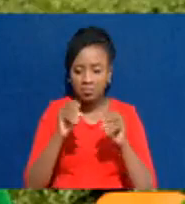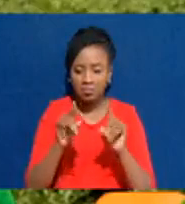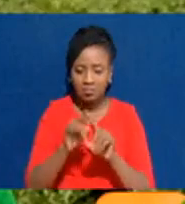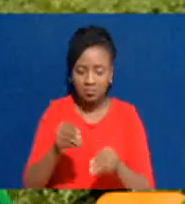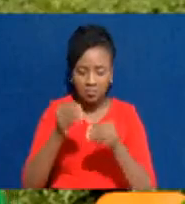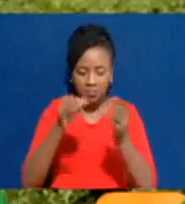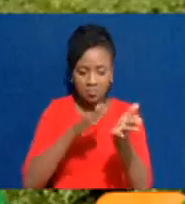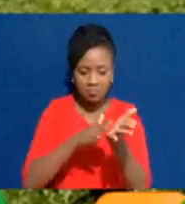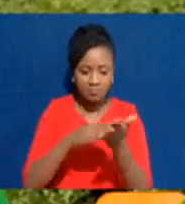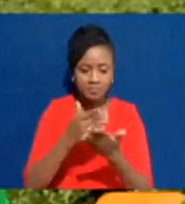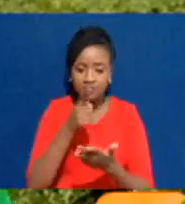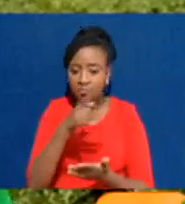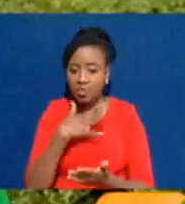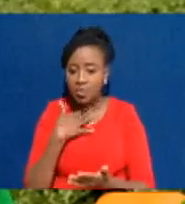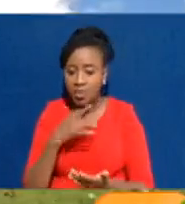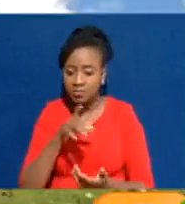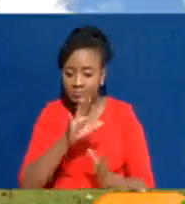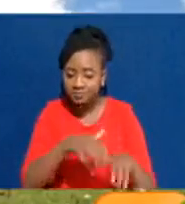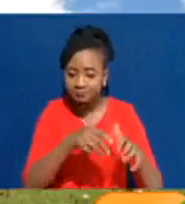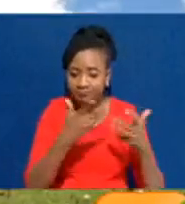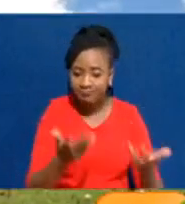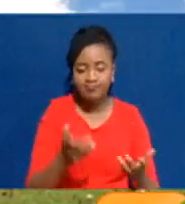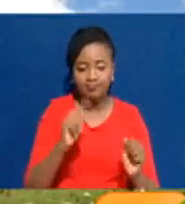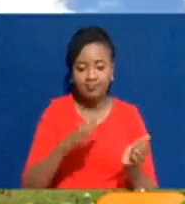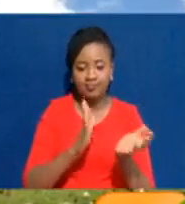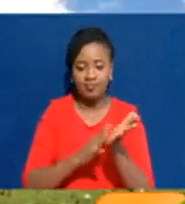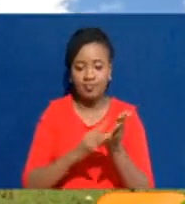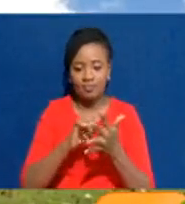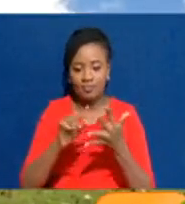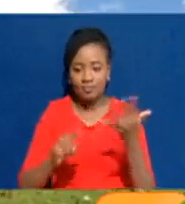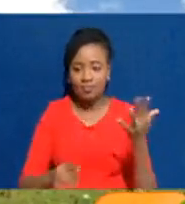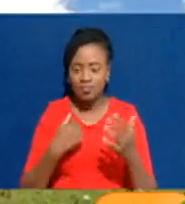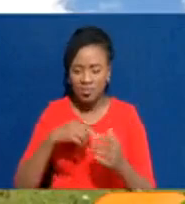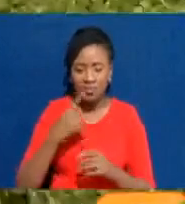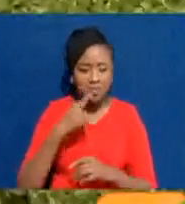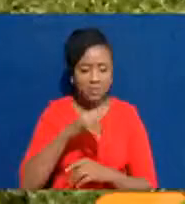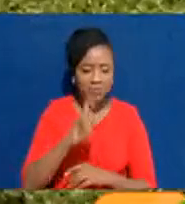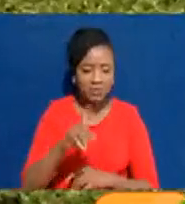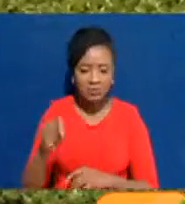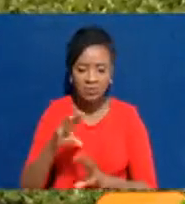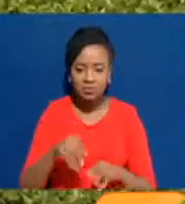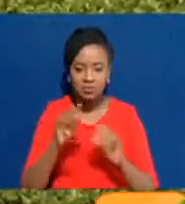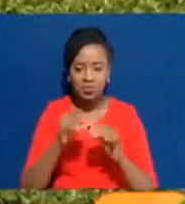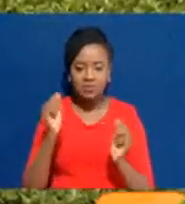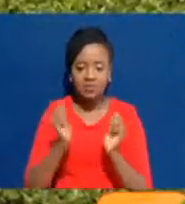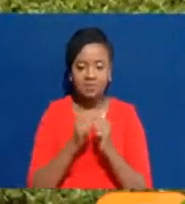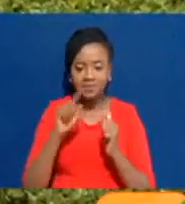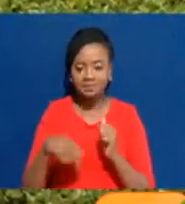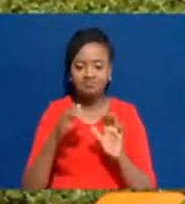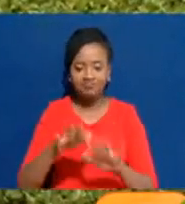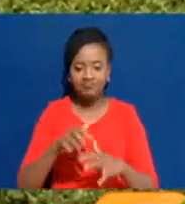for any type of crop that you want to plant. We have done soil tests for almost 10,000 farmers and we have been in